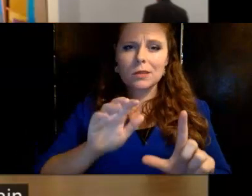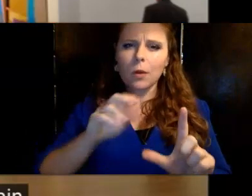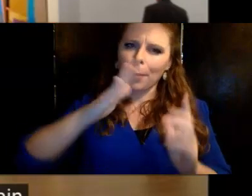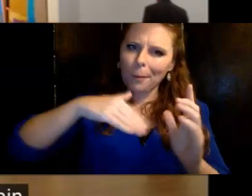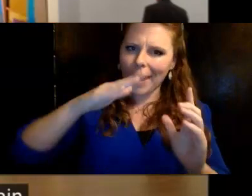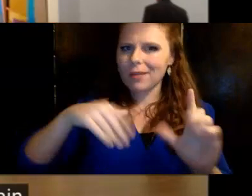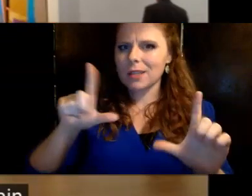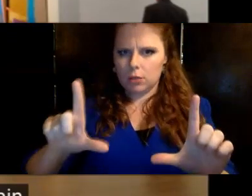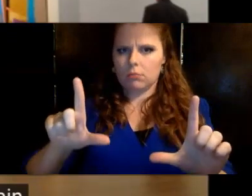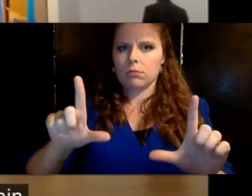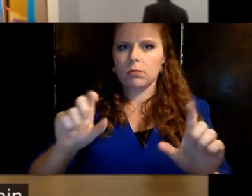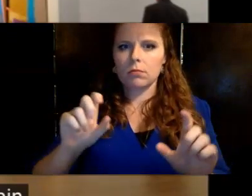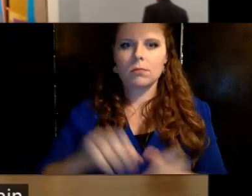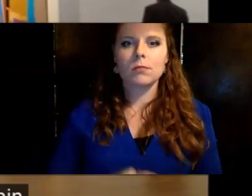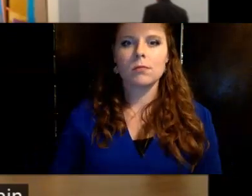canvas it's made on.